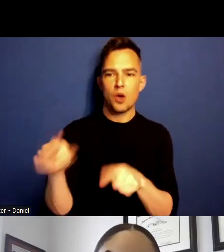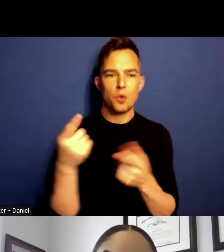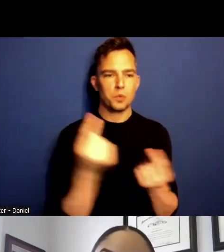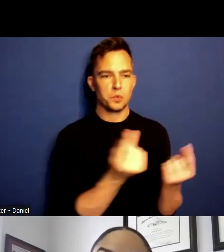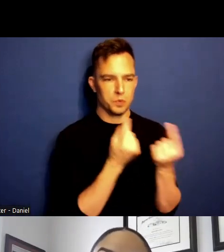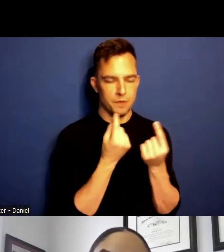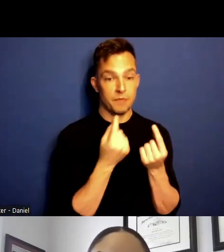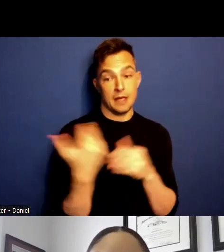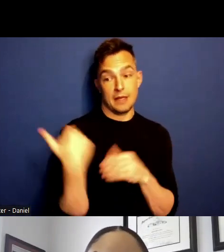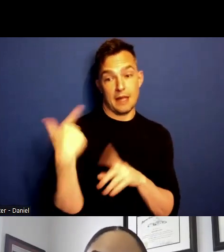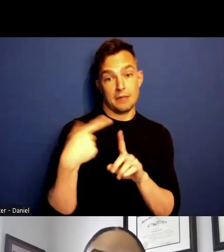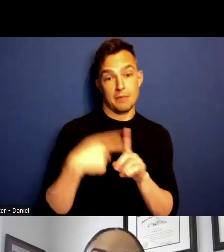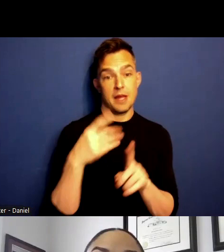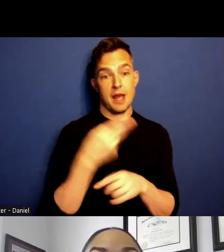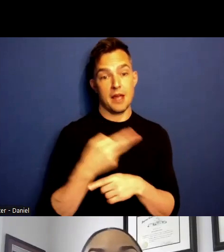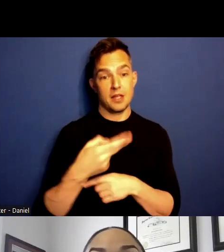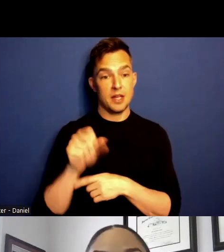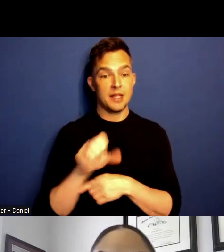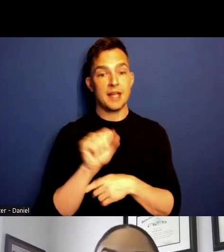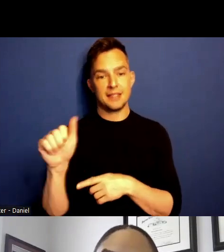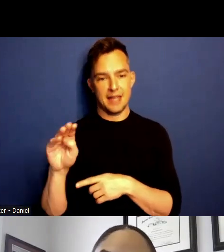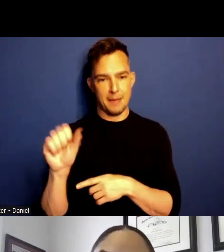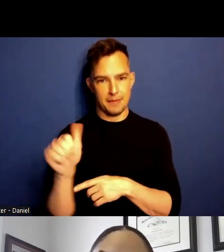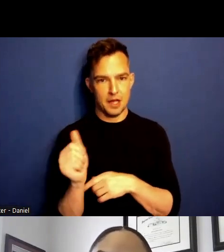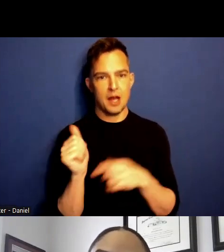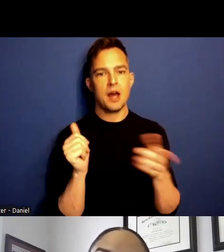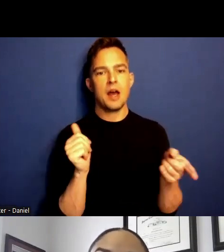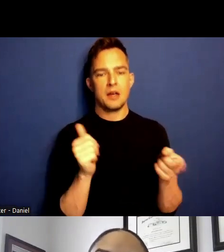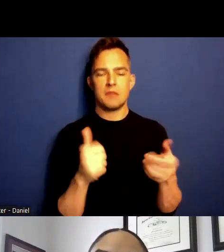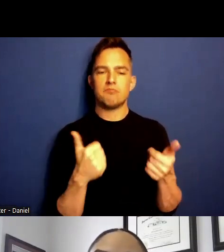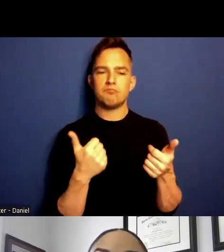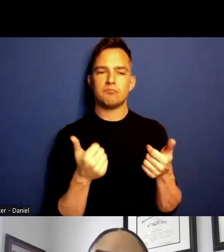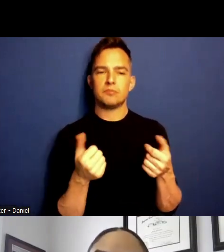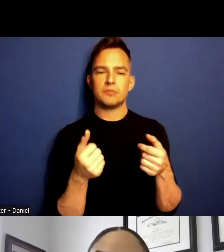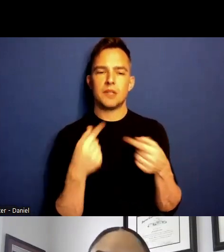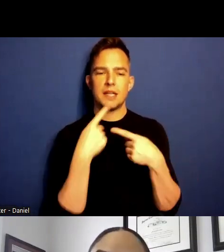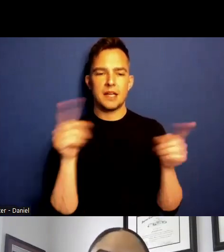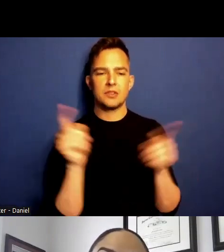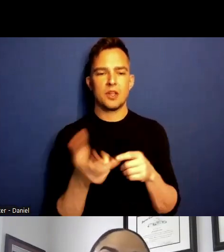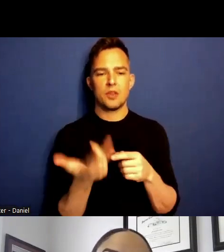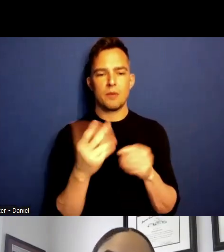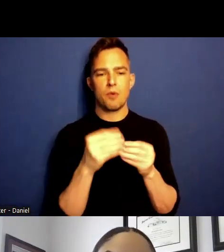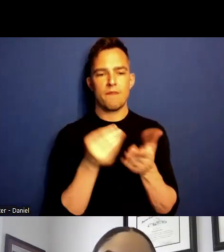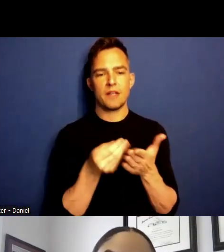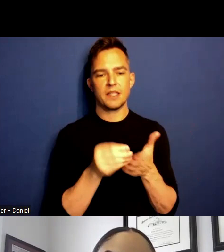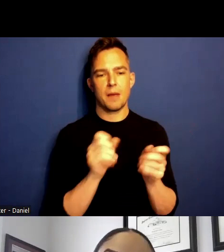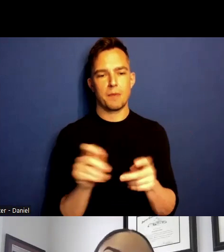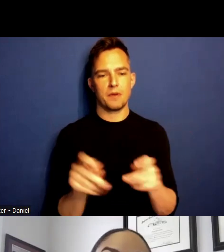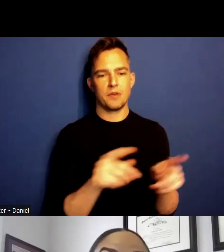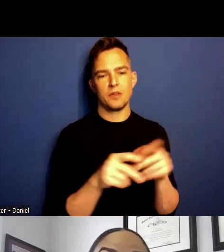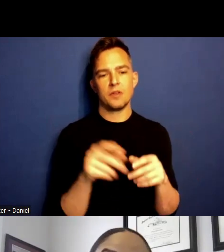Last month, HHS and SAMHSA announced 3 new funding opportunities totaling $200 million for states and